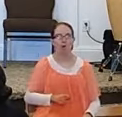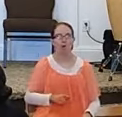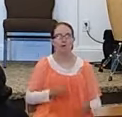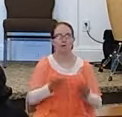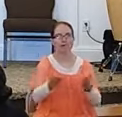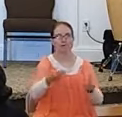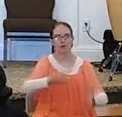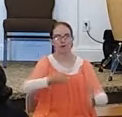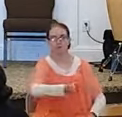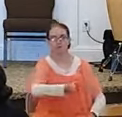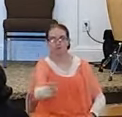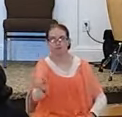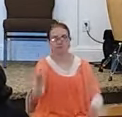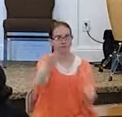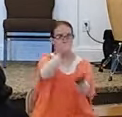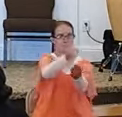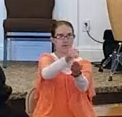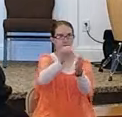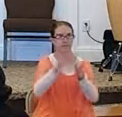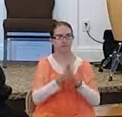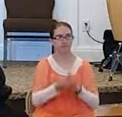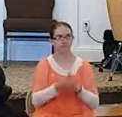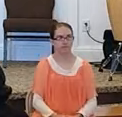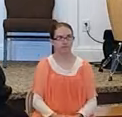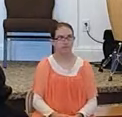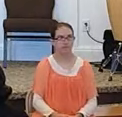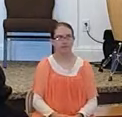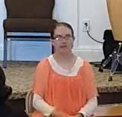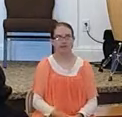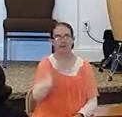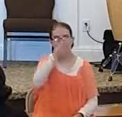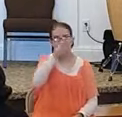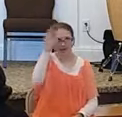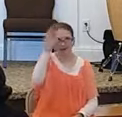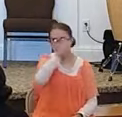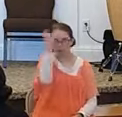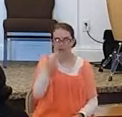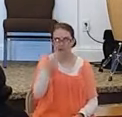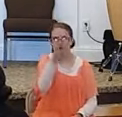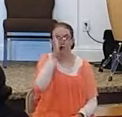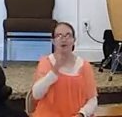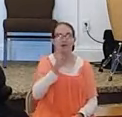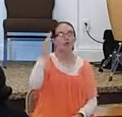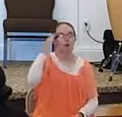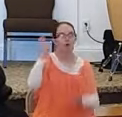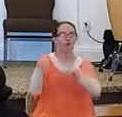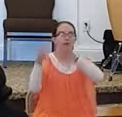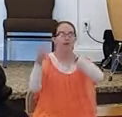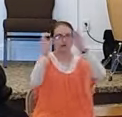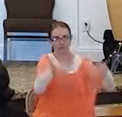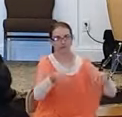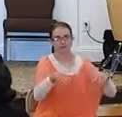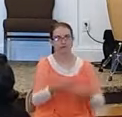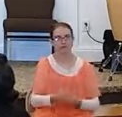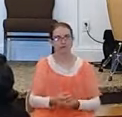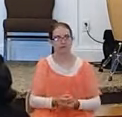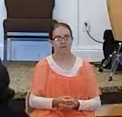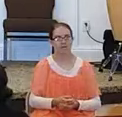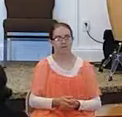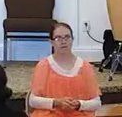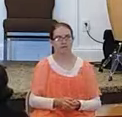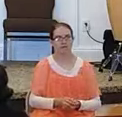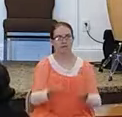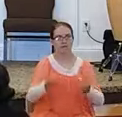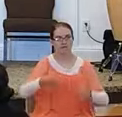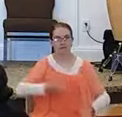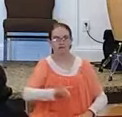right turn right in the middle of it. I never question God. I know what he knows what he's doing. Hallelujah. And so I would take